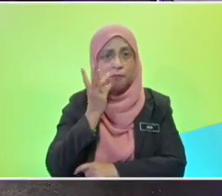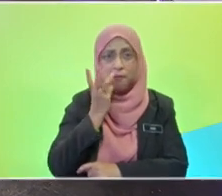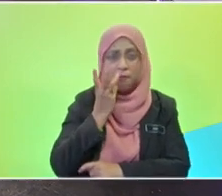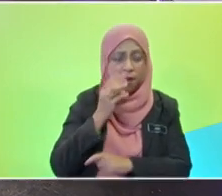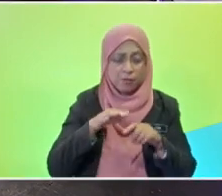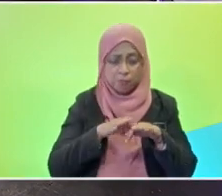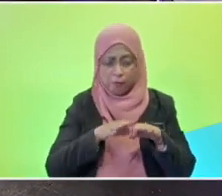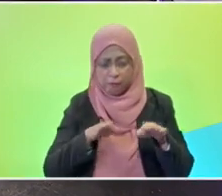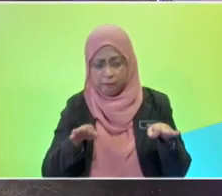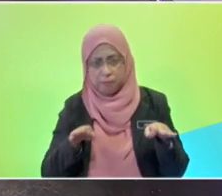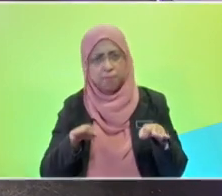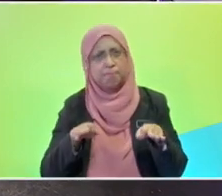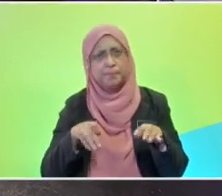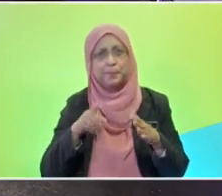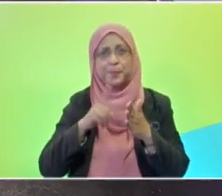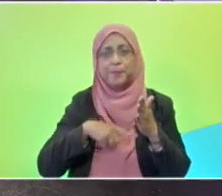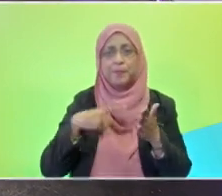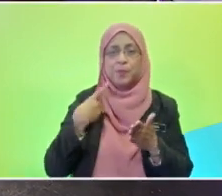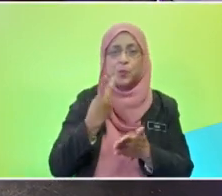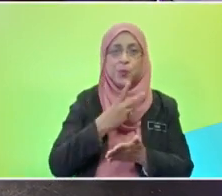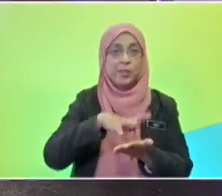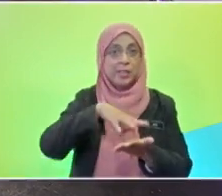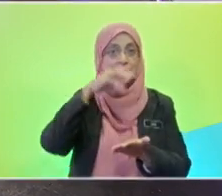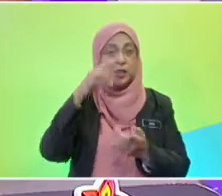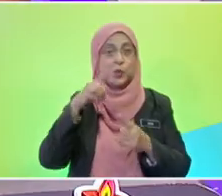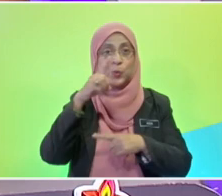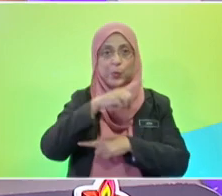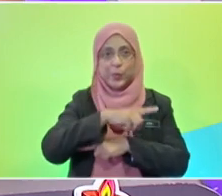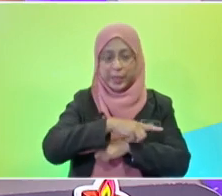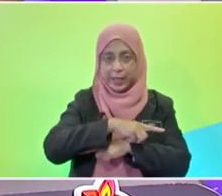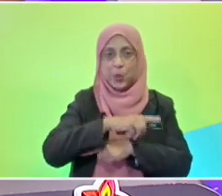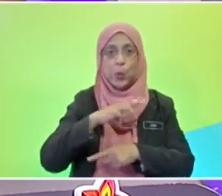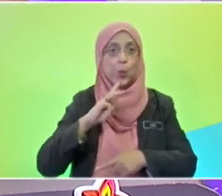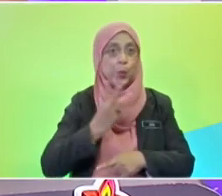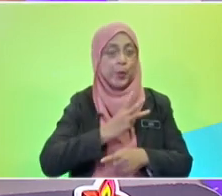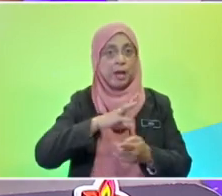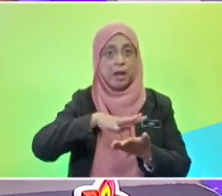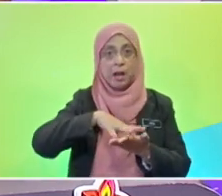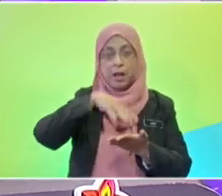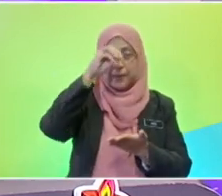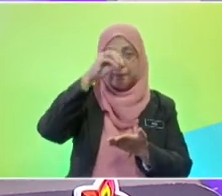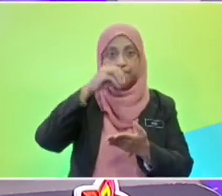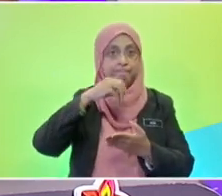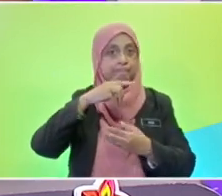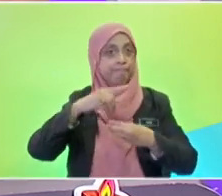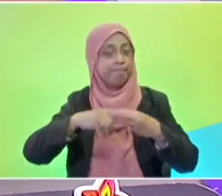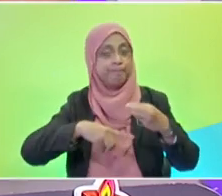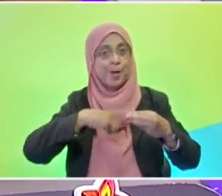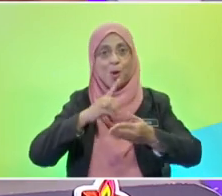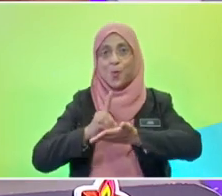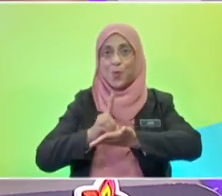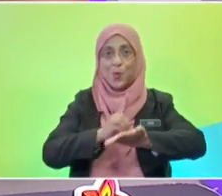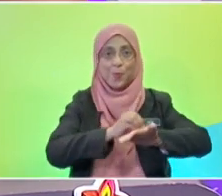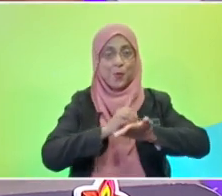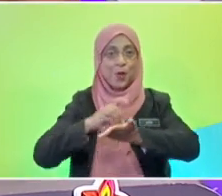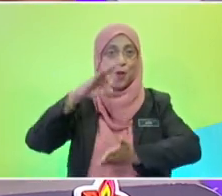floor. What are we learning today, teacher? Okay, today we are going to learn about Deepavali, which is also called